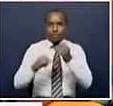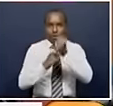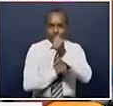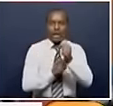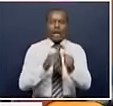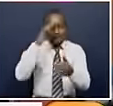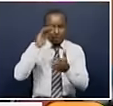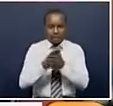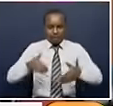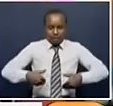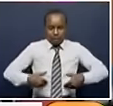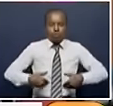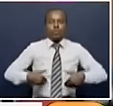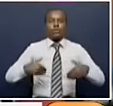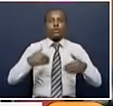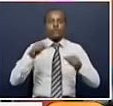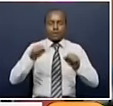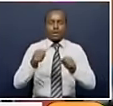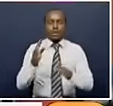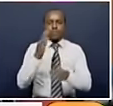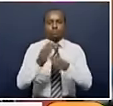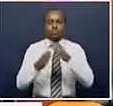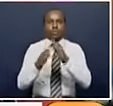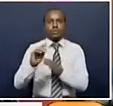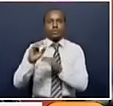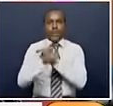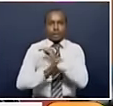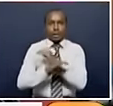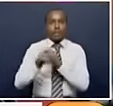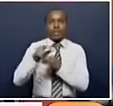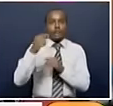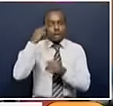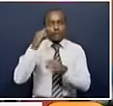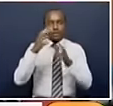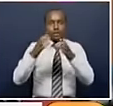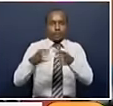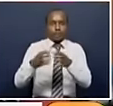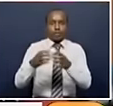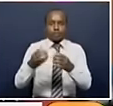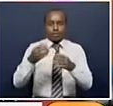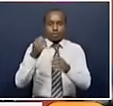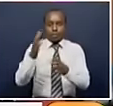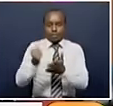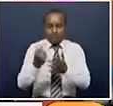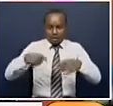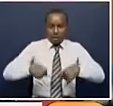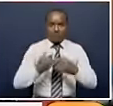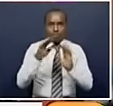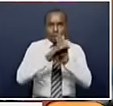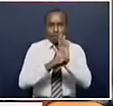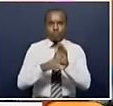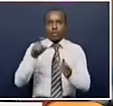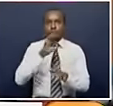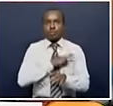key to building a stronger Kenya. She's one of the think tanks behind the Tujiajiri program launched earlier this year, which is expected to benefit at